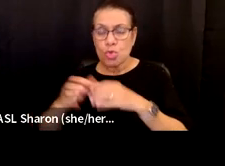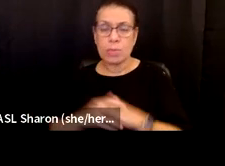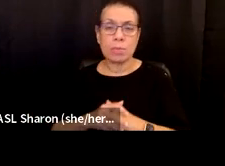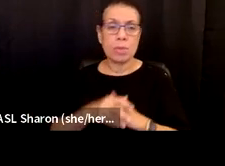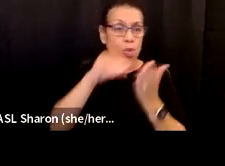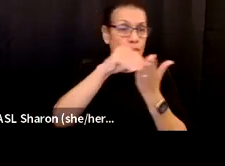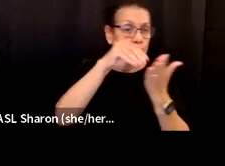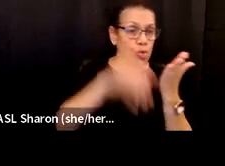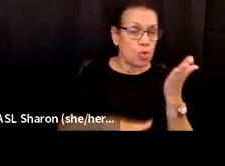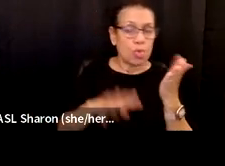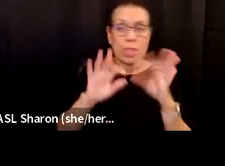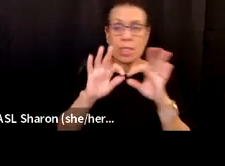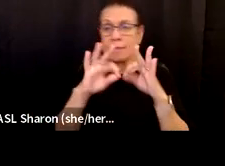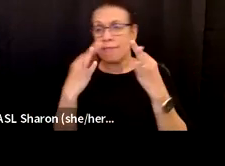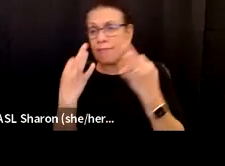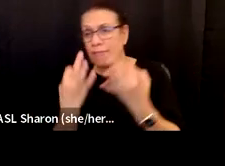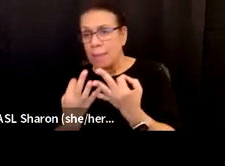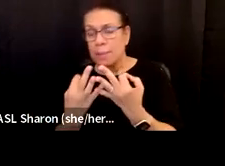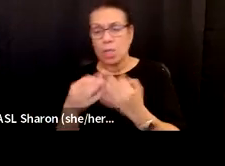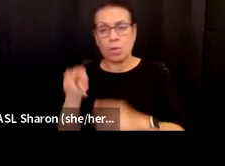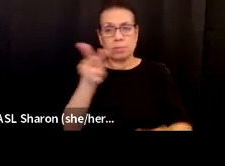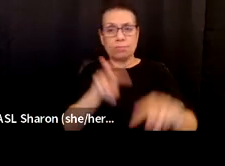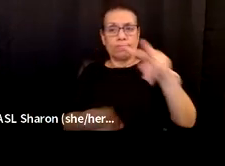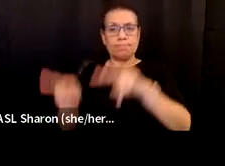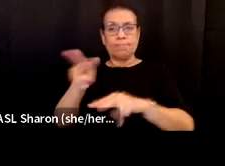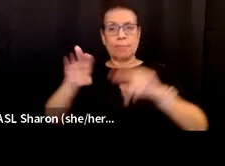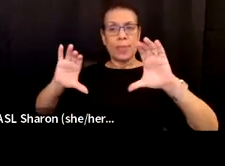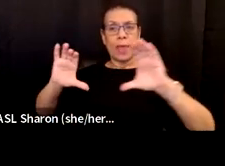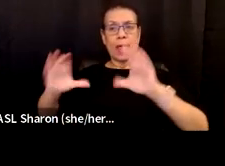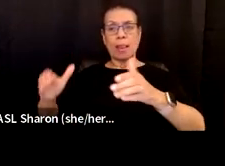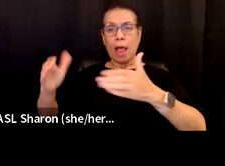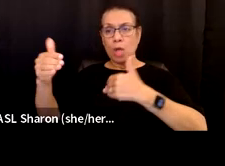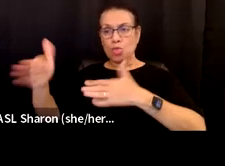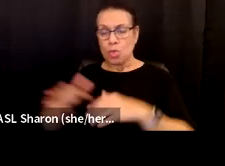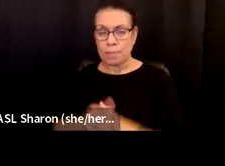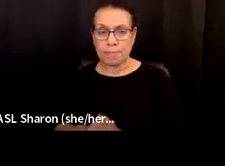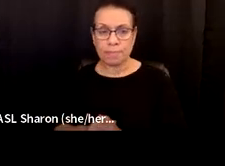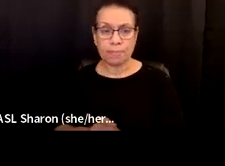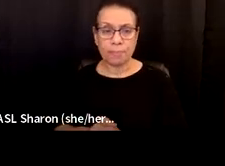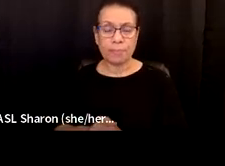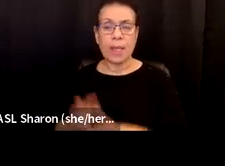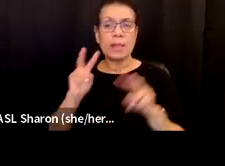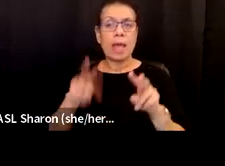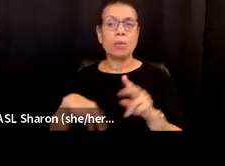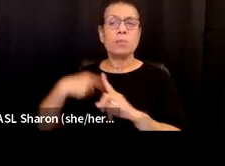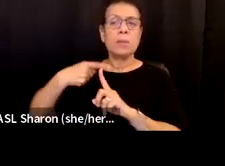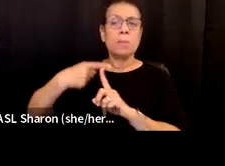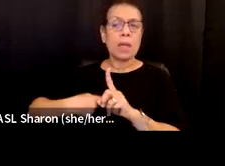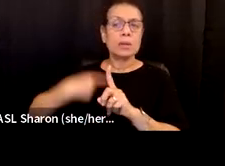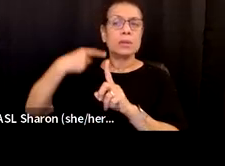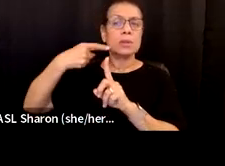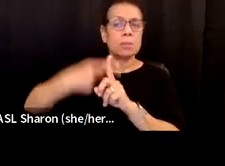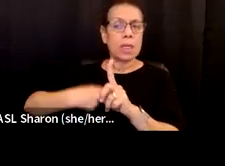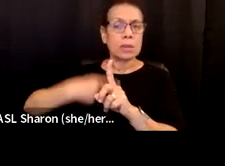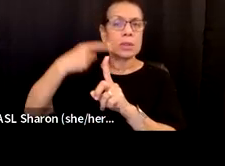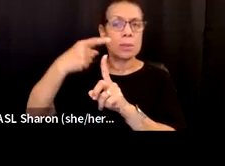families and with educators they would make observations in classrooms they would work over a series of months in the contract it requires a set of